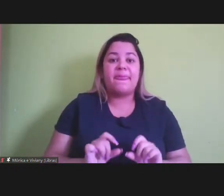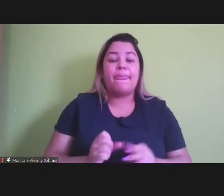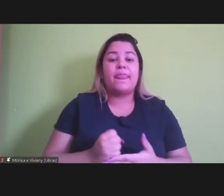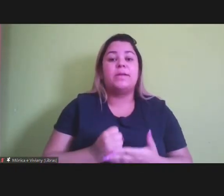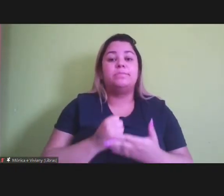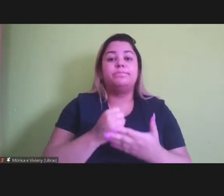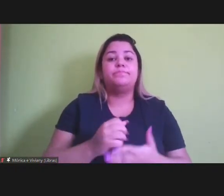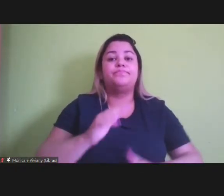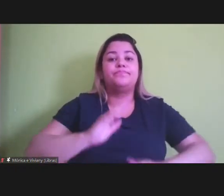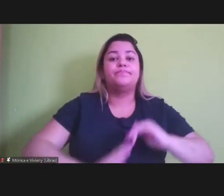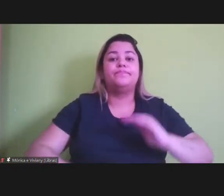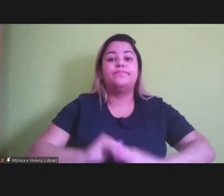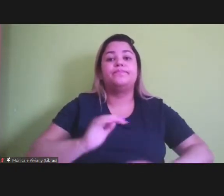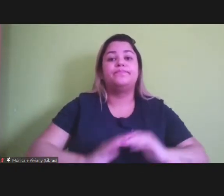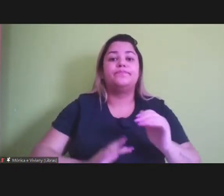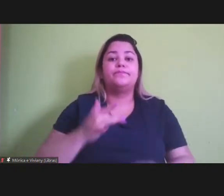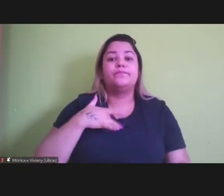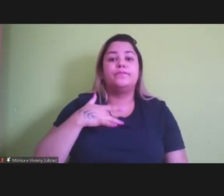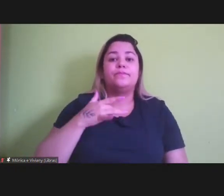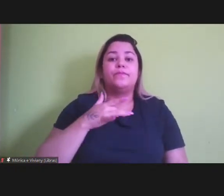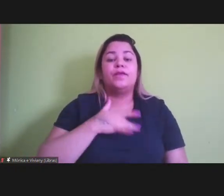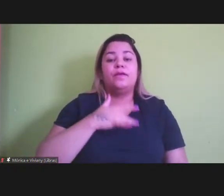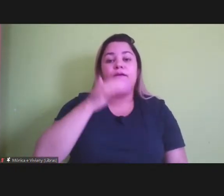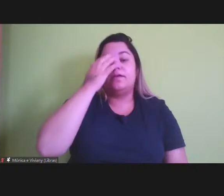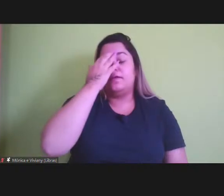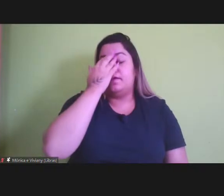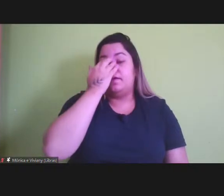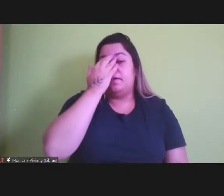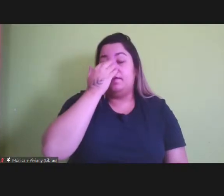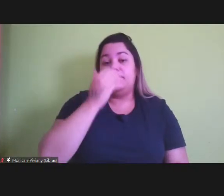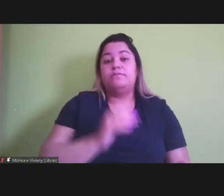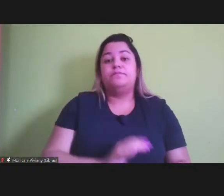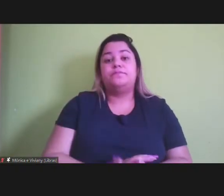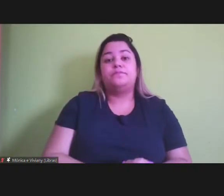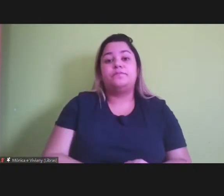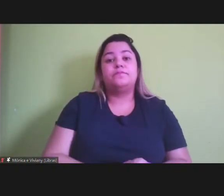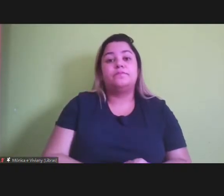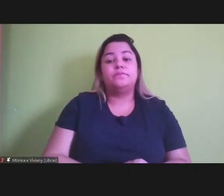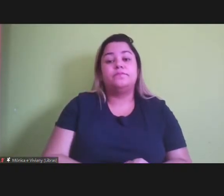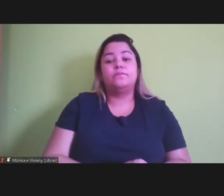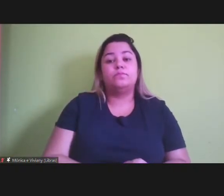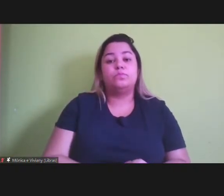to face the inequalities in the offer of the courses.